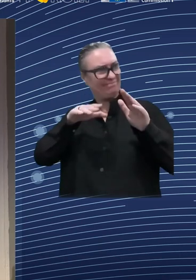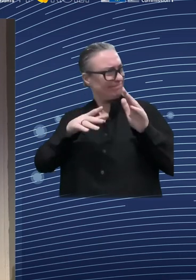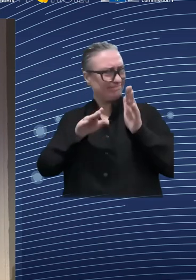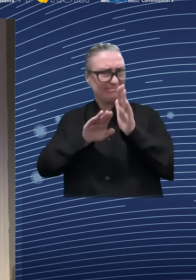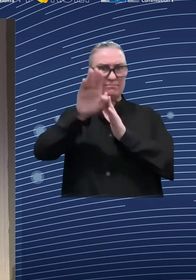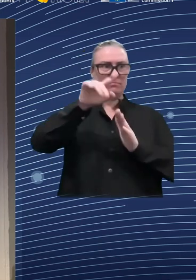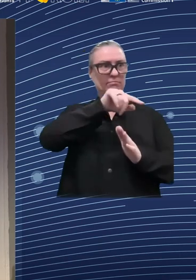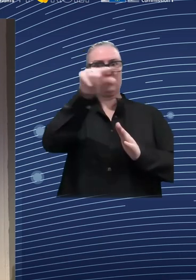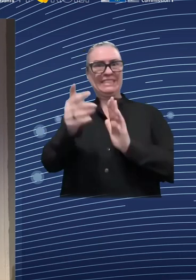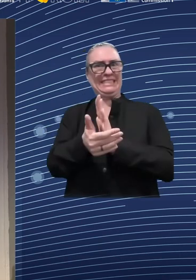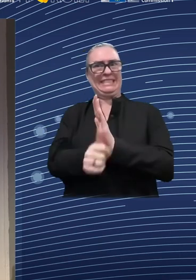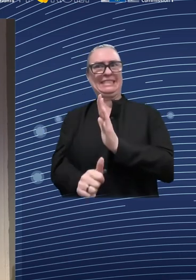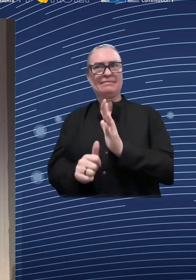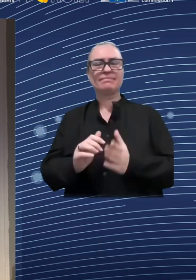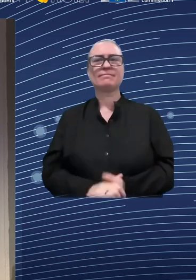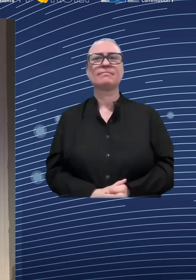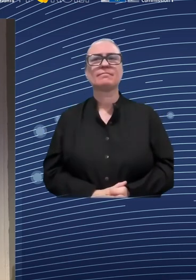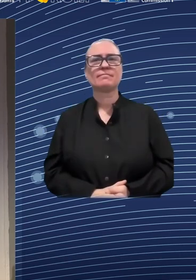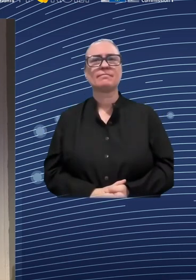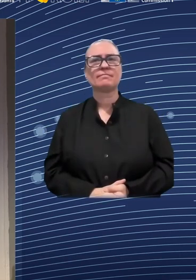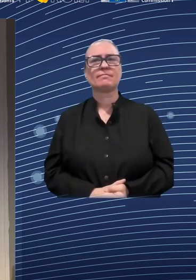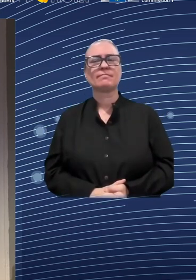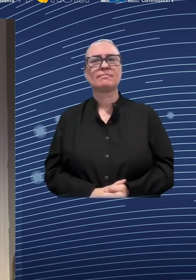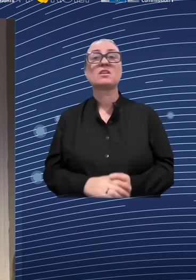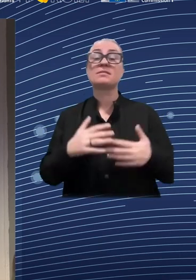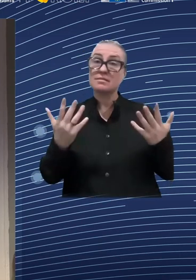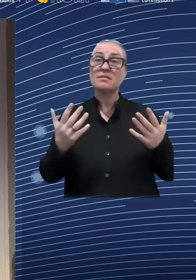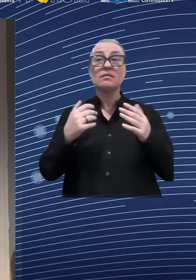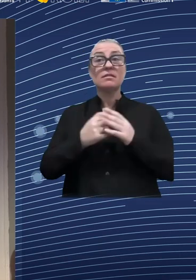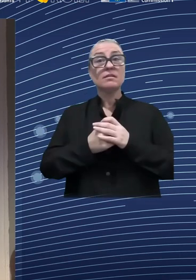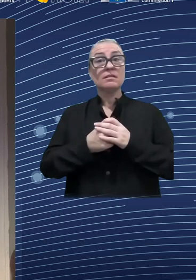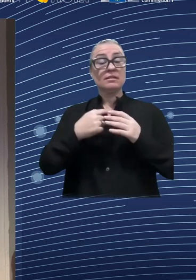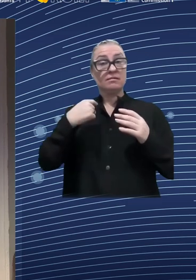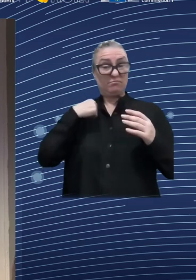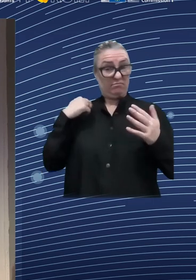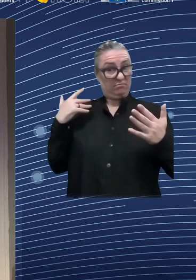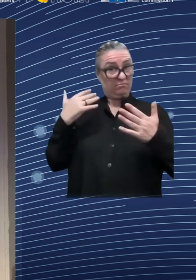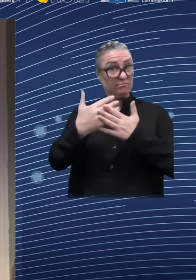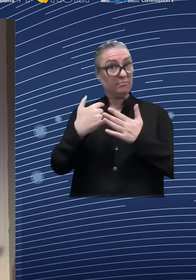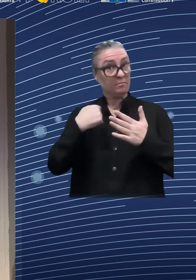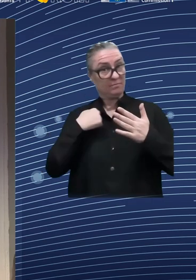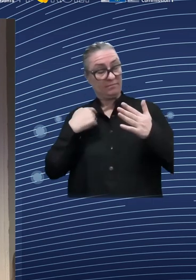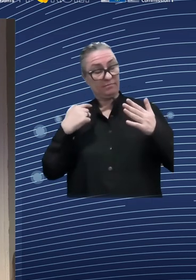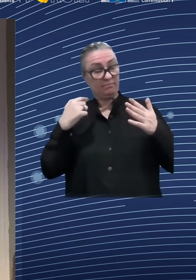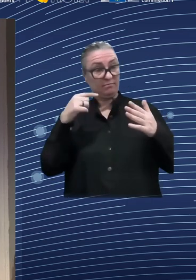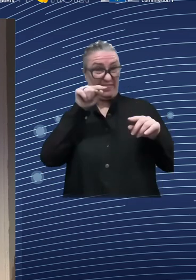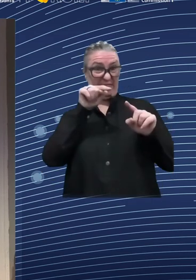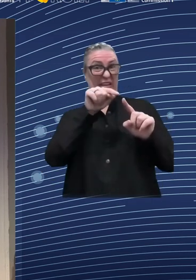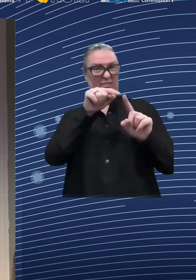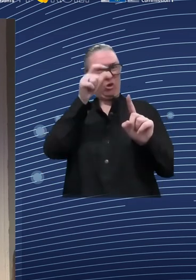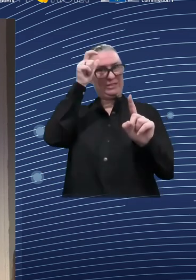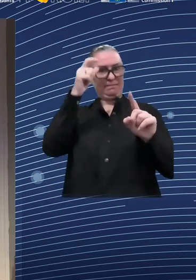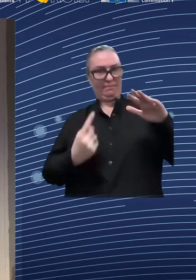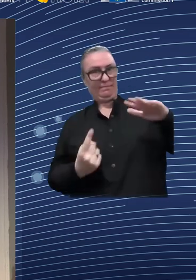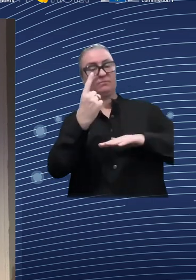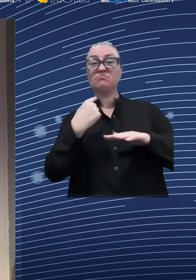and so on, but I feel like no one is really understanding it. It's just being used as a buzzword just to talk about